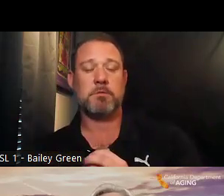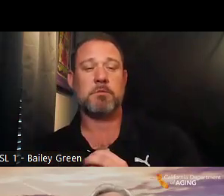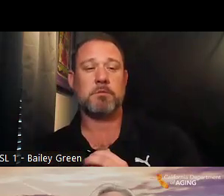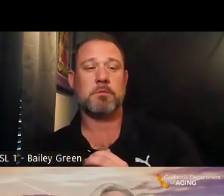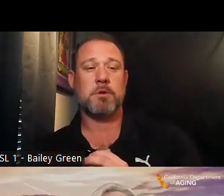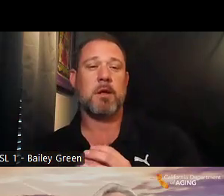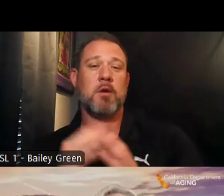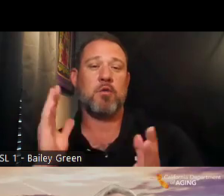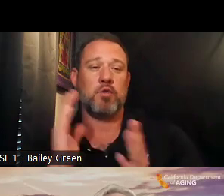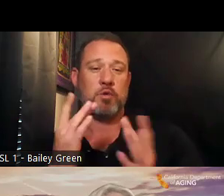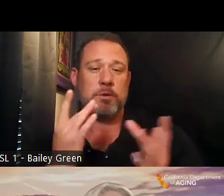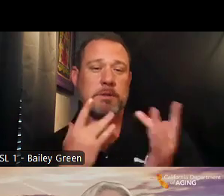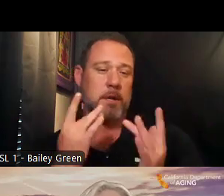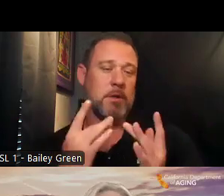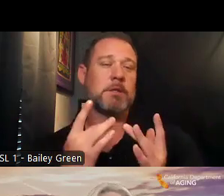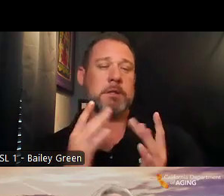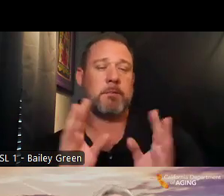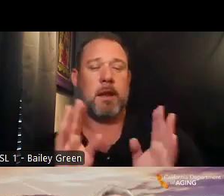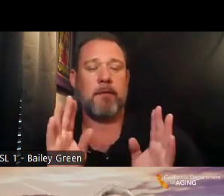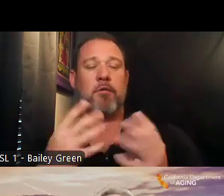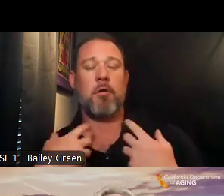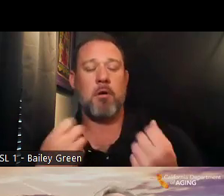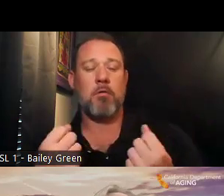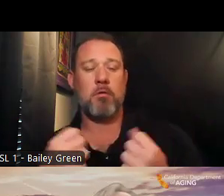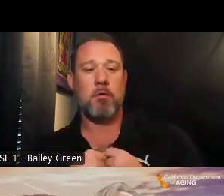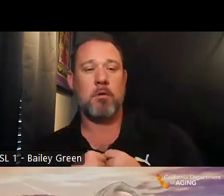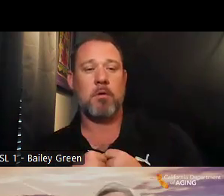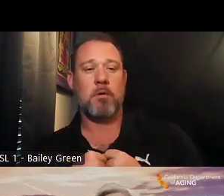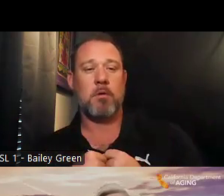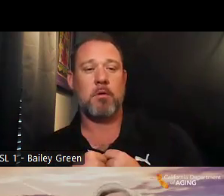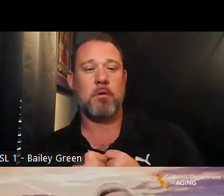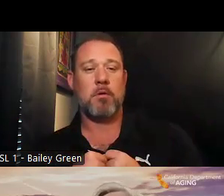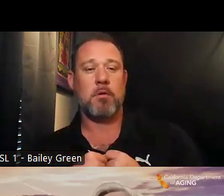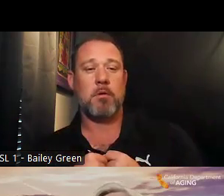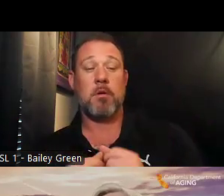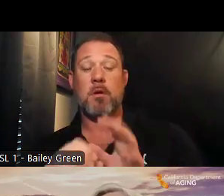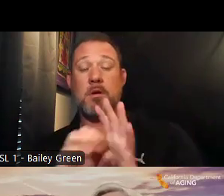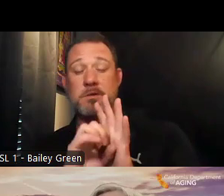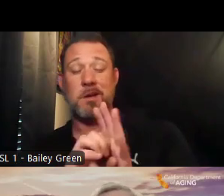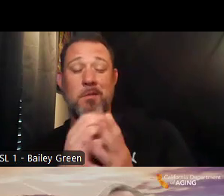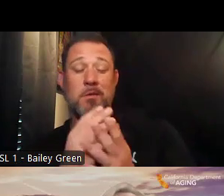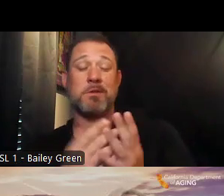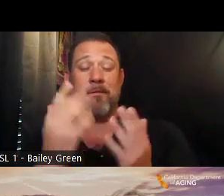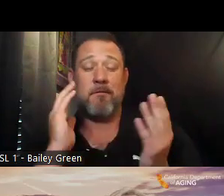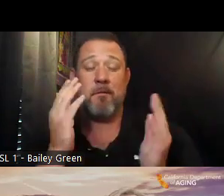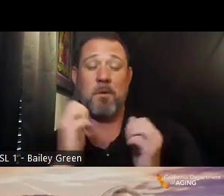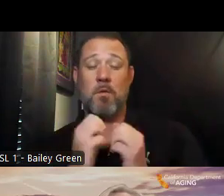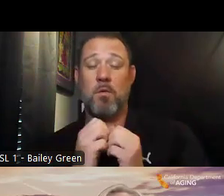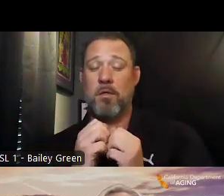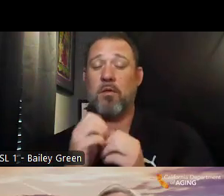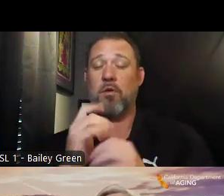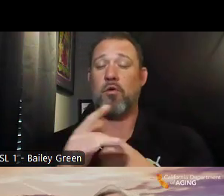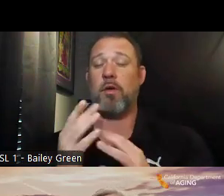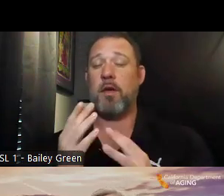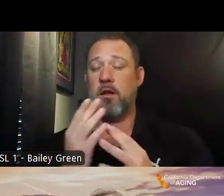reduce disparities in behavioral health. And examples that some of you may be familiar with early intervention